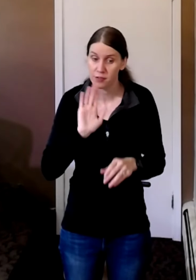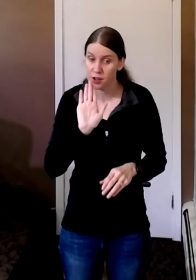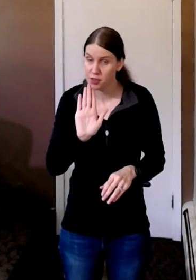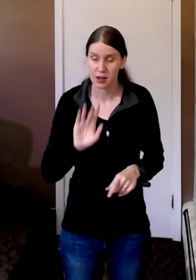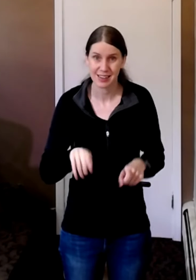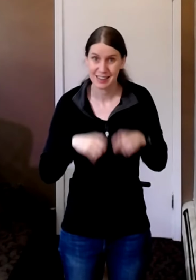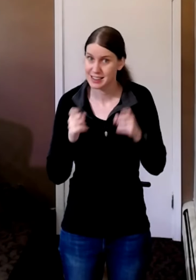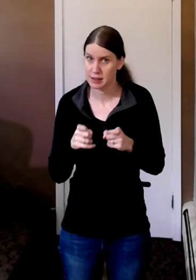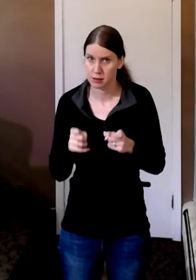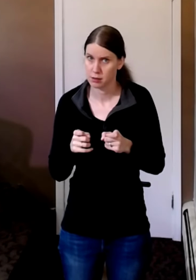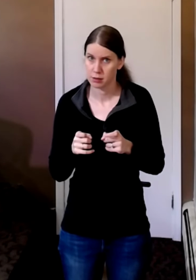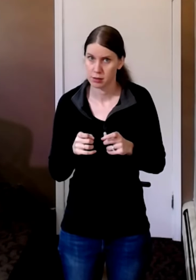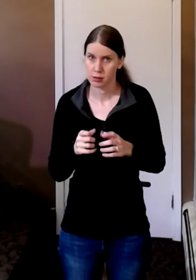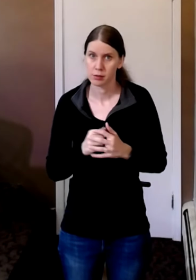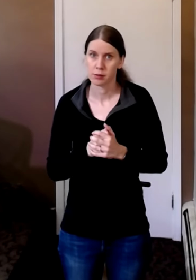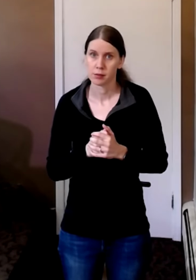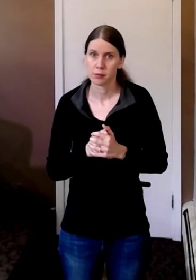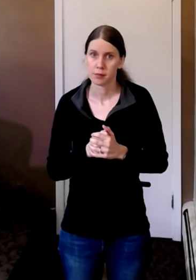their wickedness.